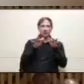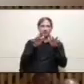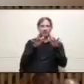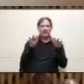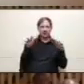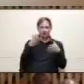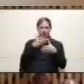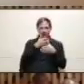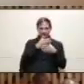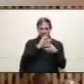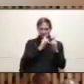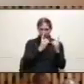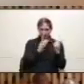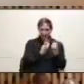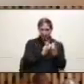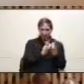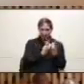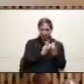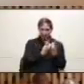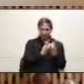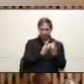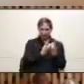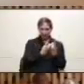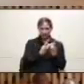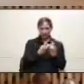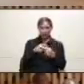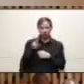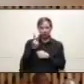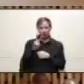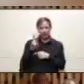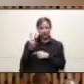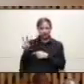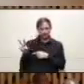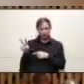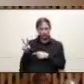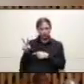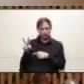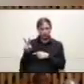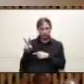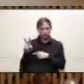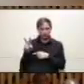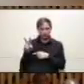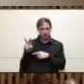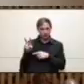Works Department. Of the 22, the